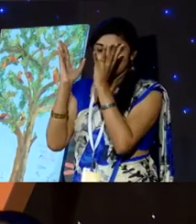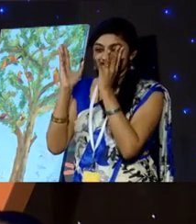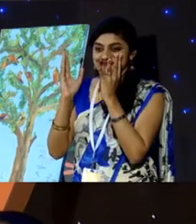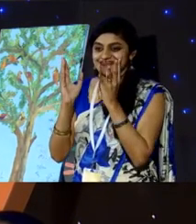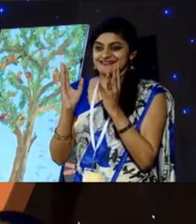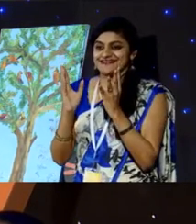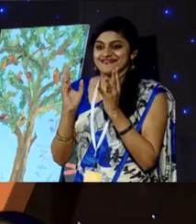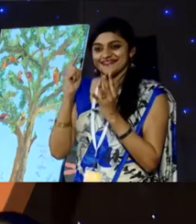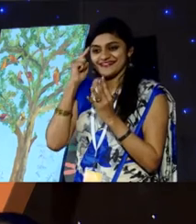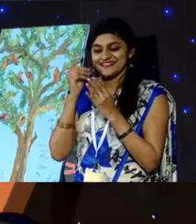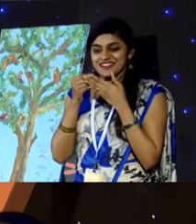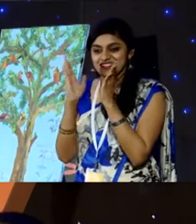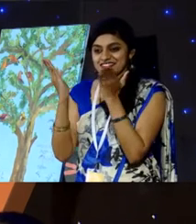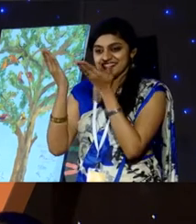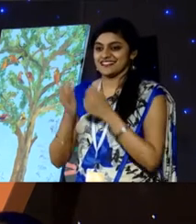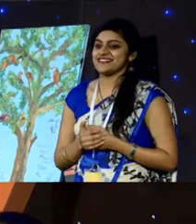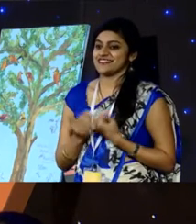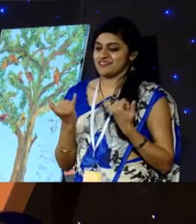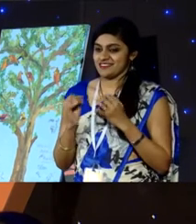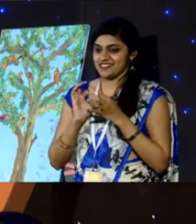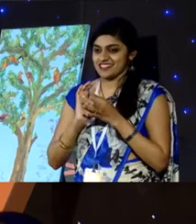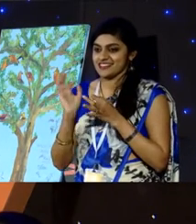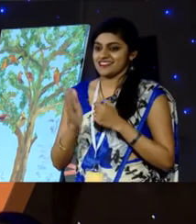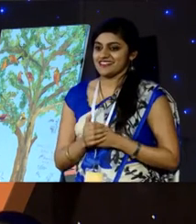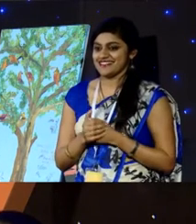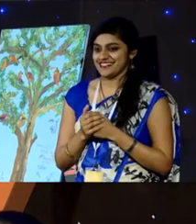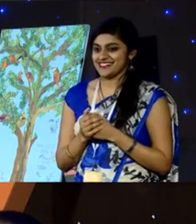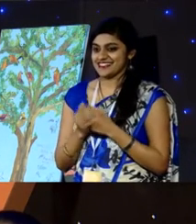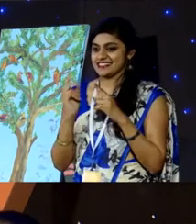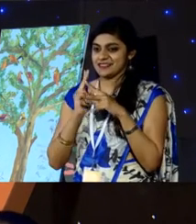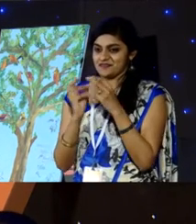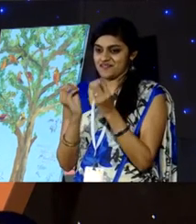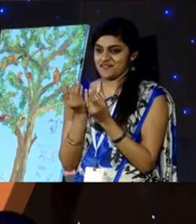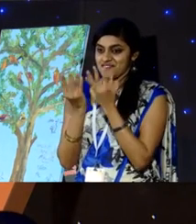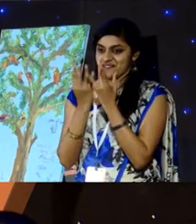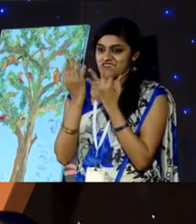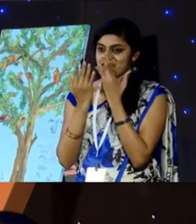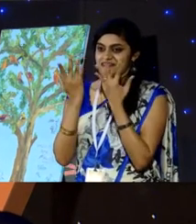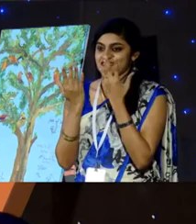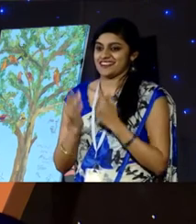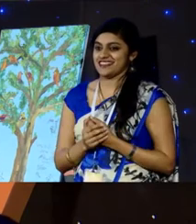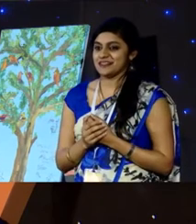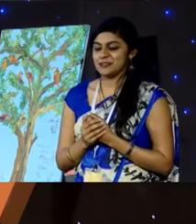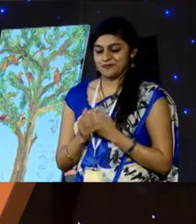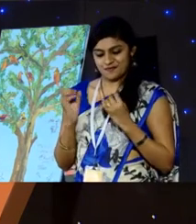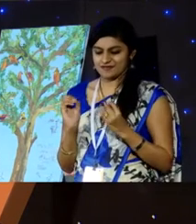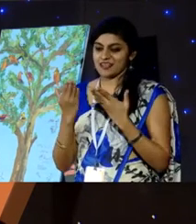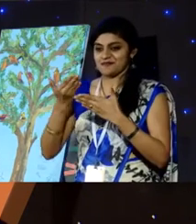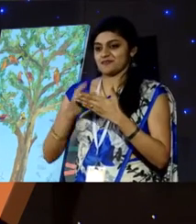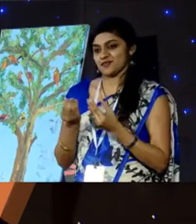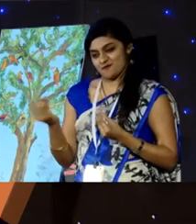We all are going to be sort of firing some thoughts here, right? So before I start, good morning everyone once